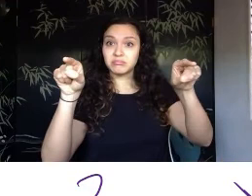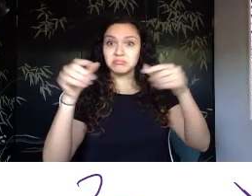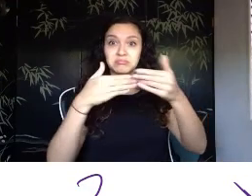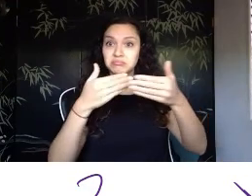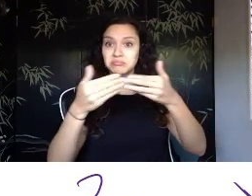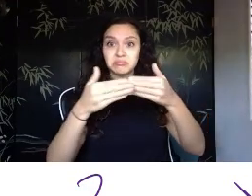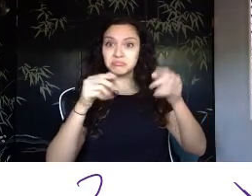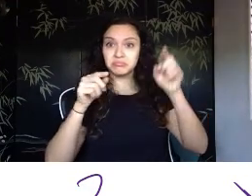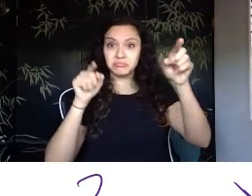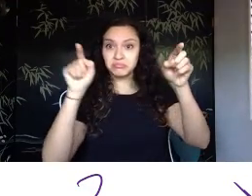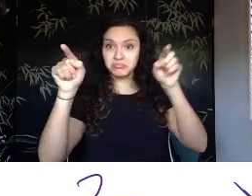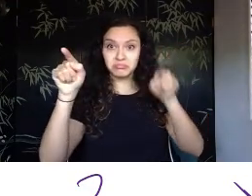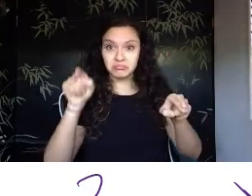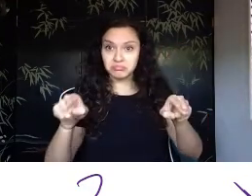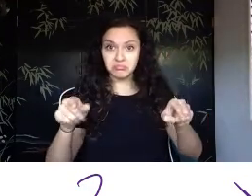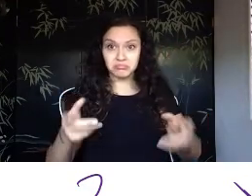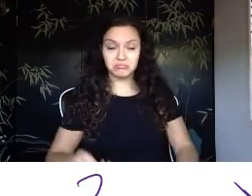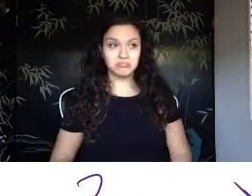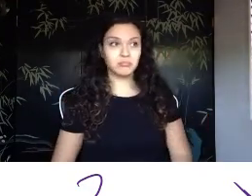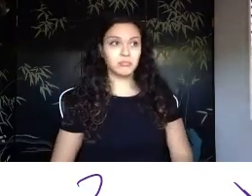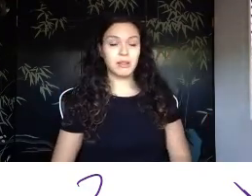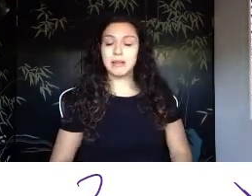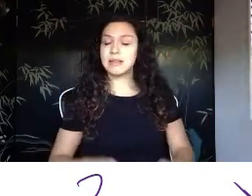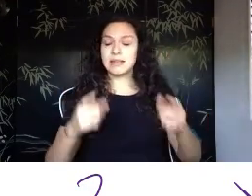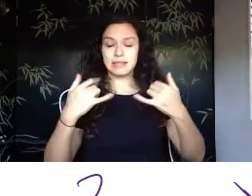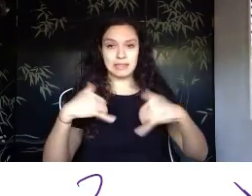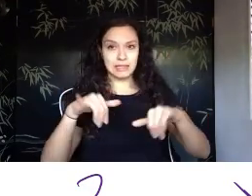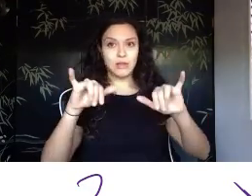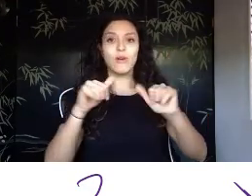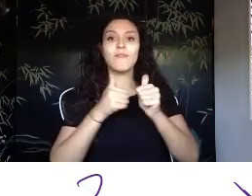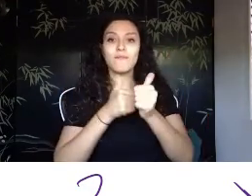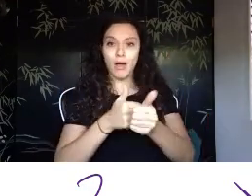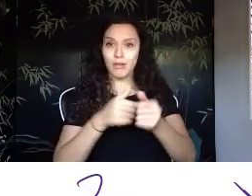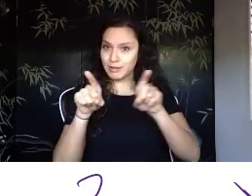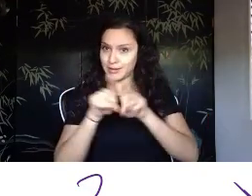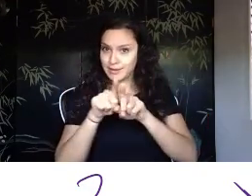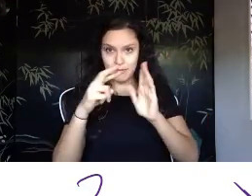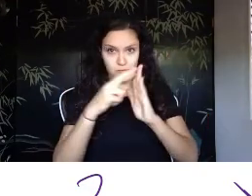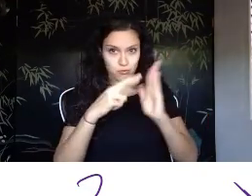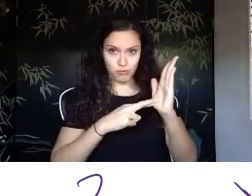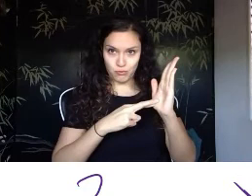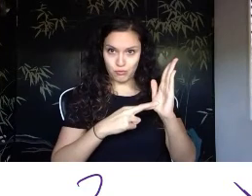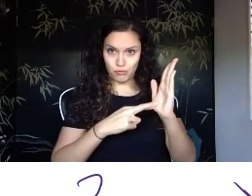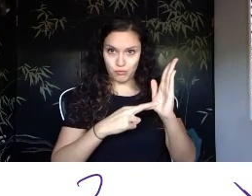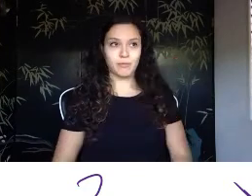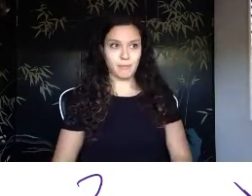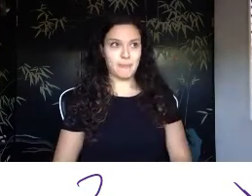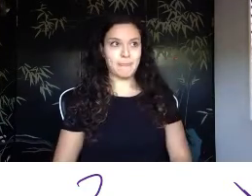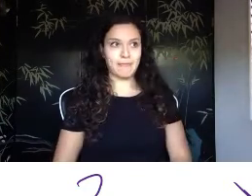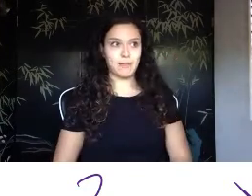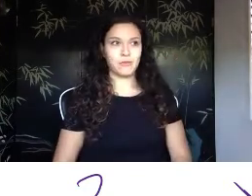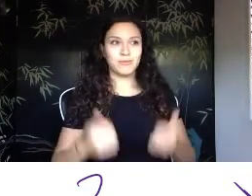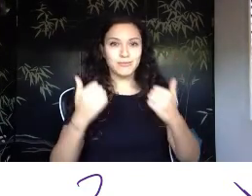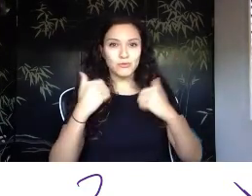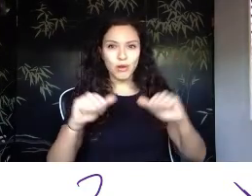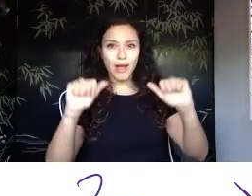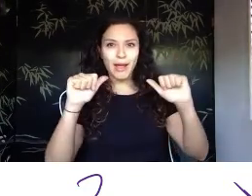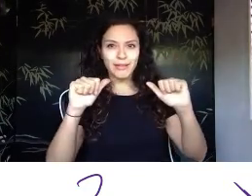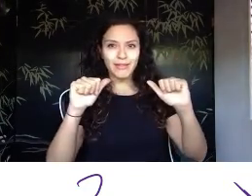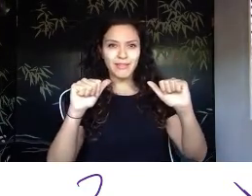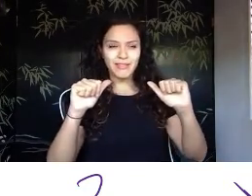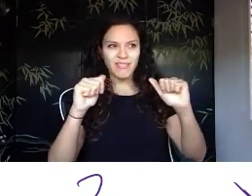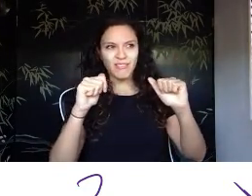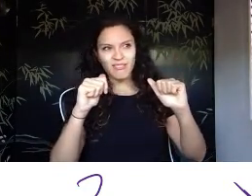4 of these corners. It could be in any numerator and any denominator. Okay, so, but the rules are still the same. It works the same